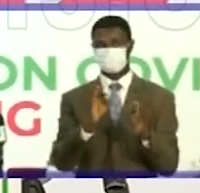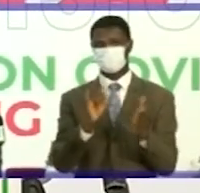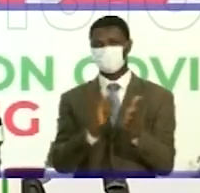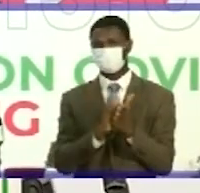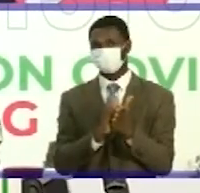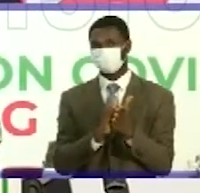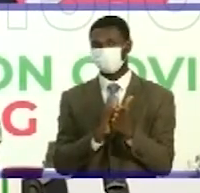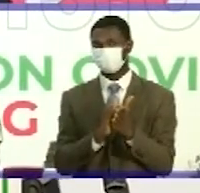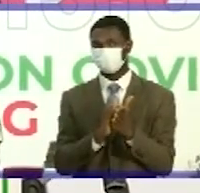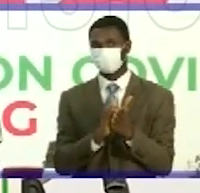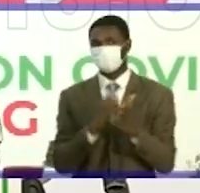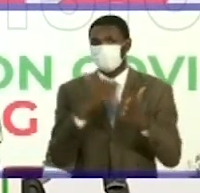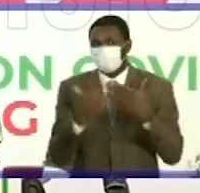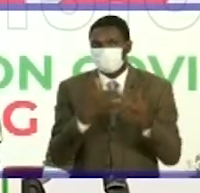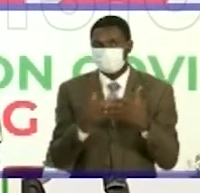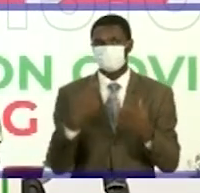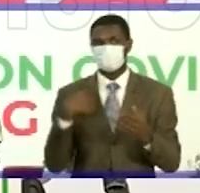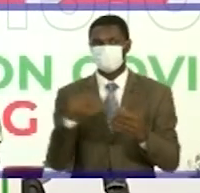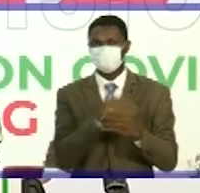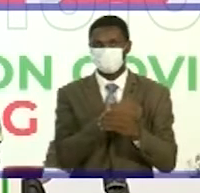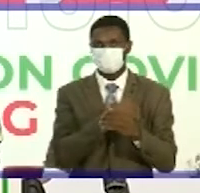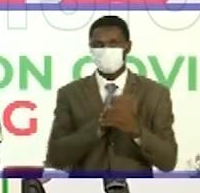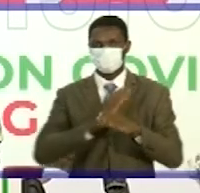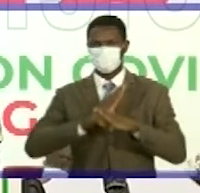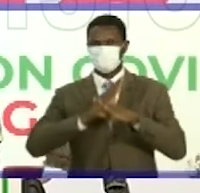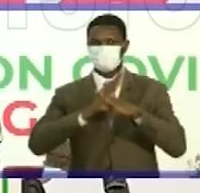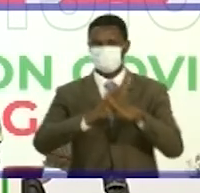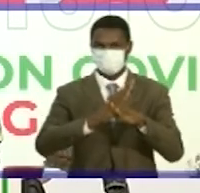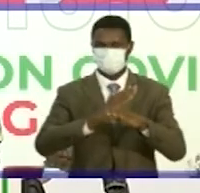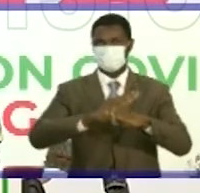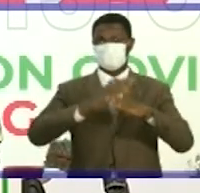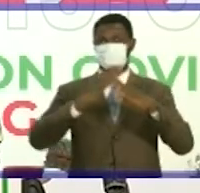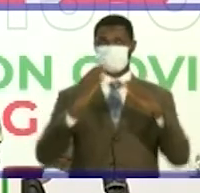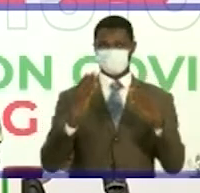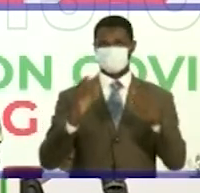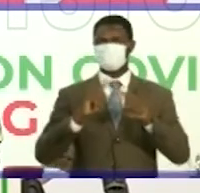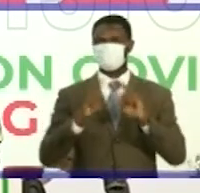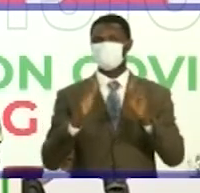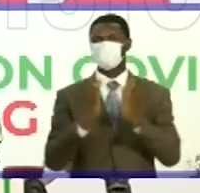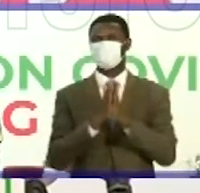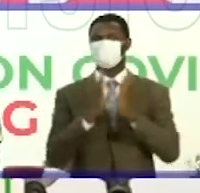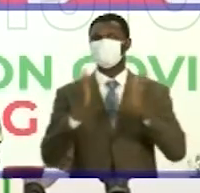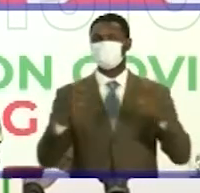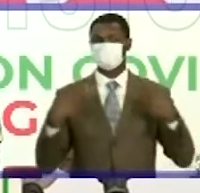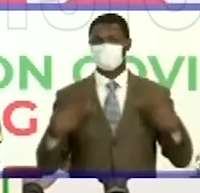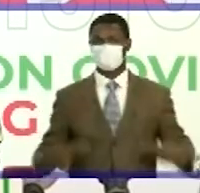some restrictions are being eased, the public health response is actually being strengthened.